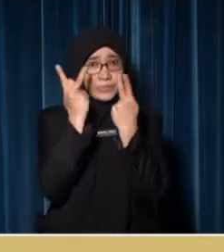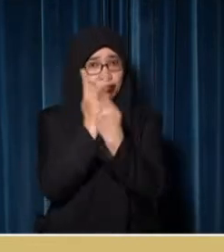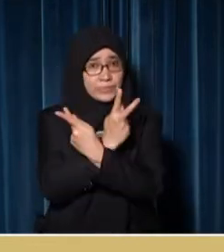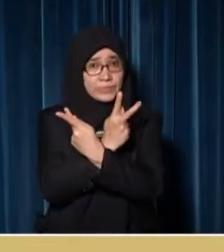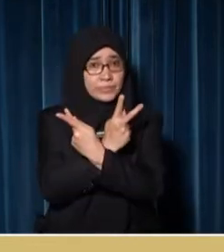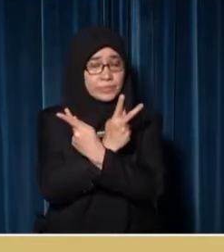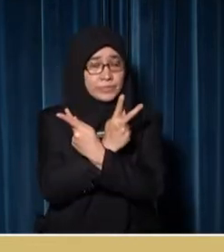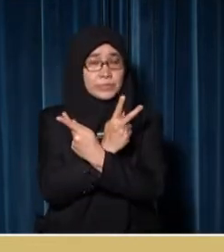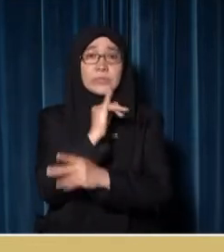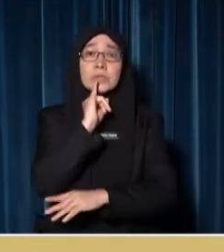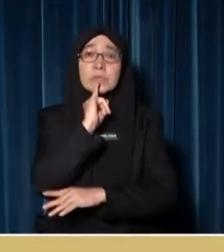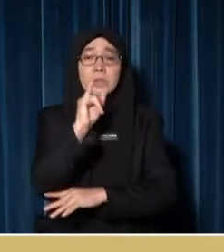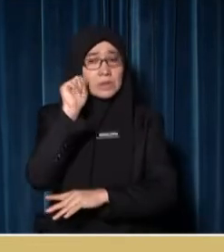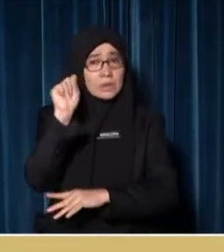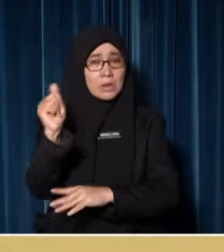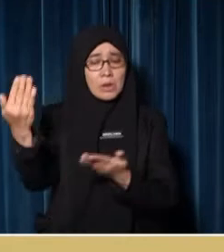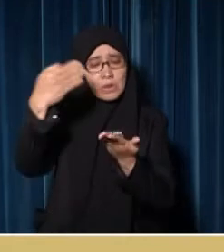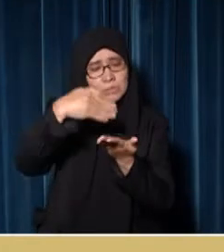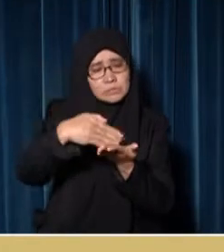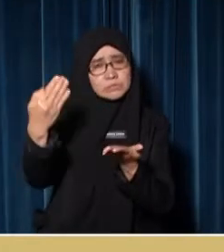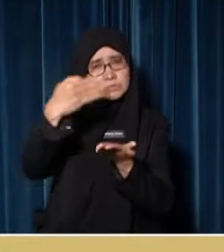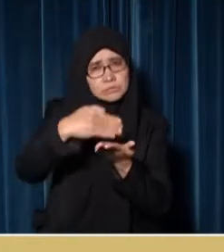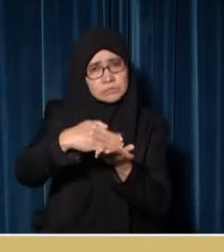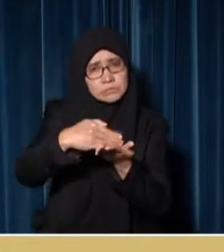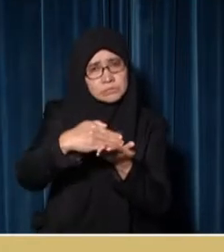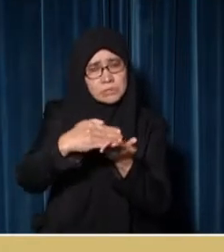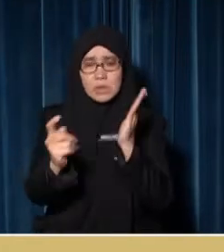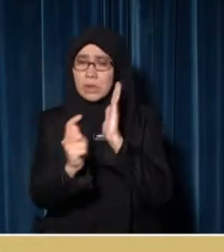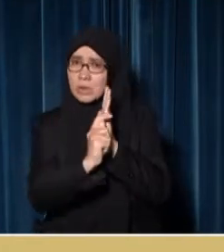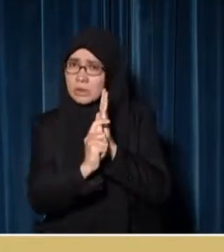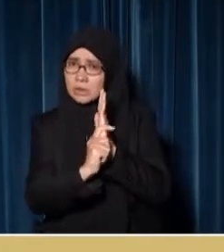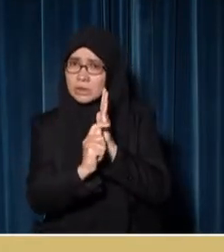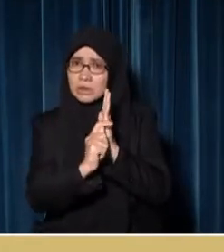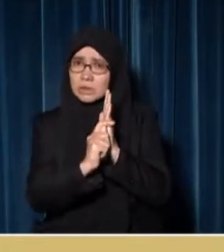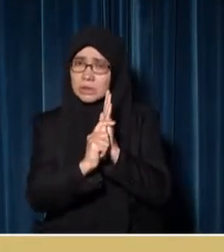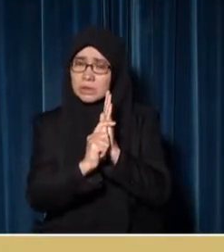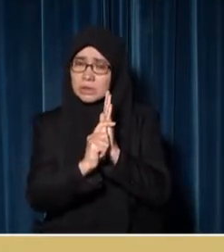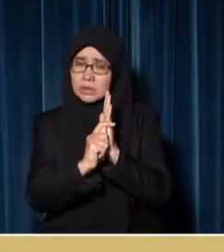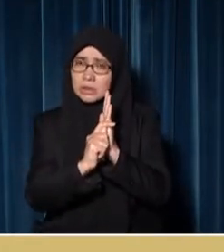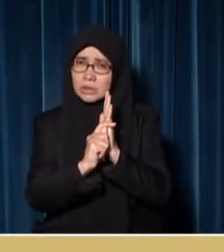Multiplication is a repeated addition of equal groups together.